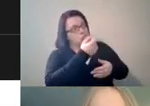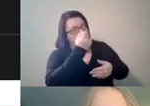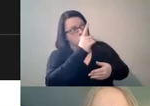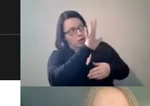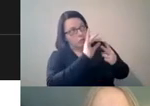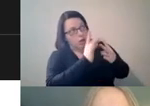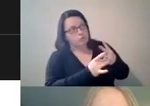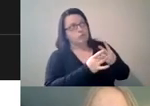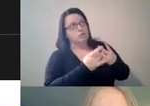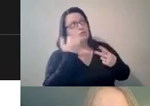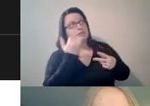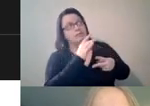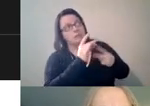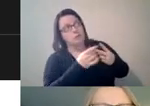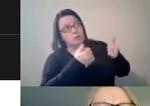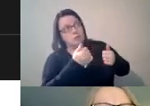options? Are